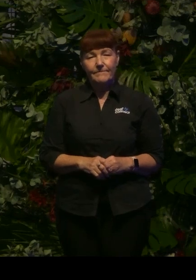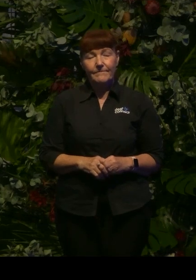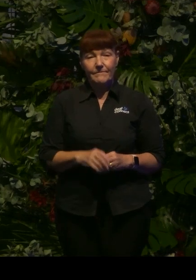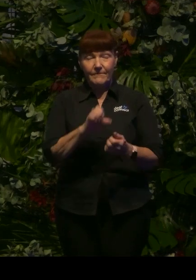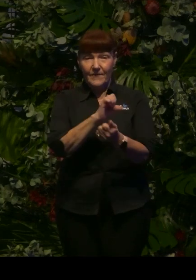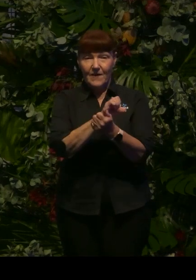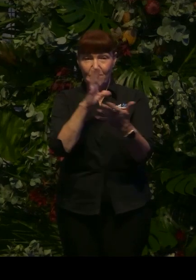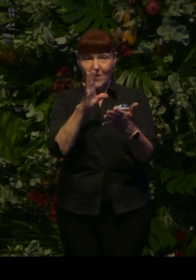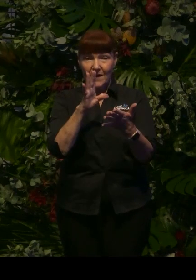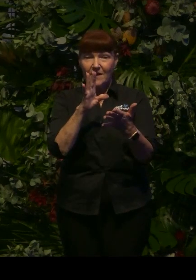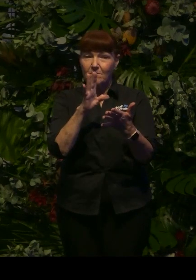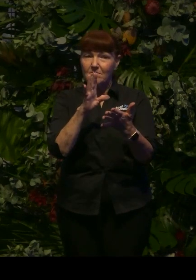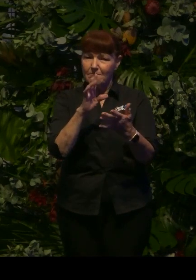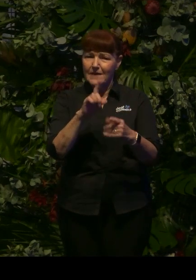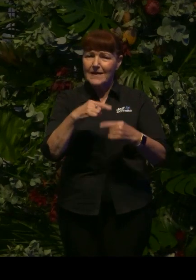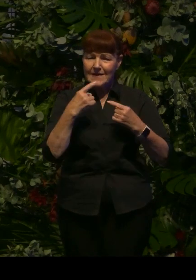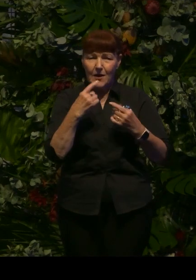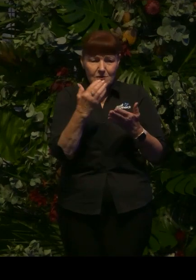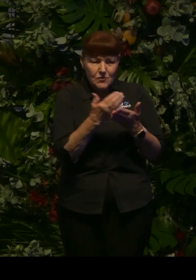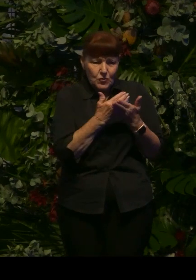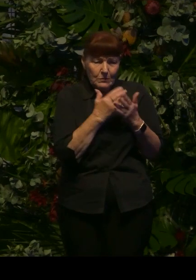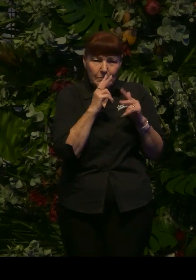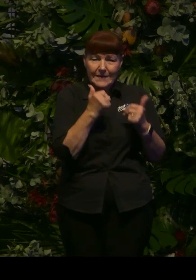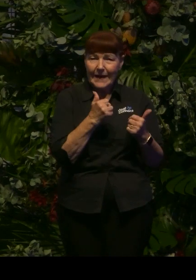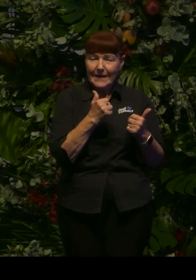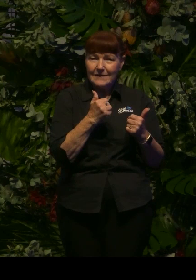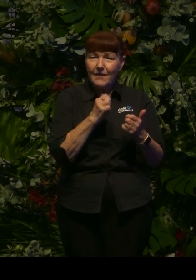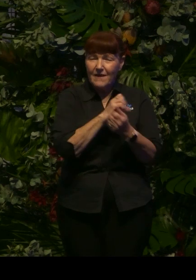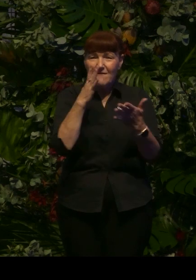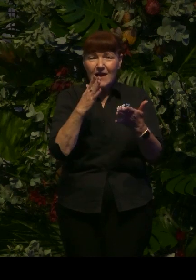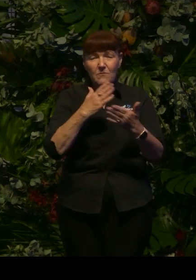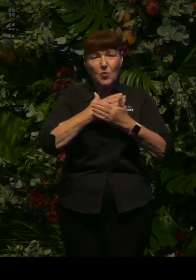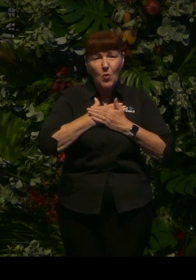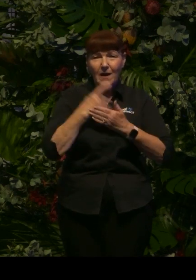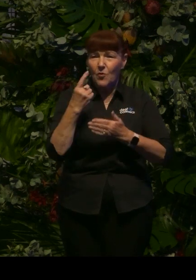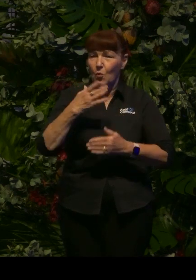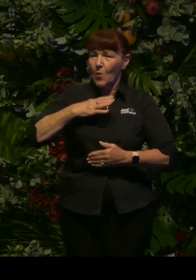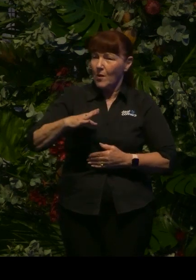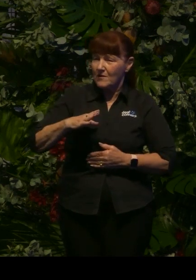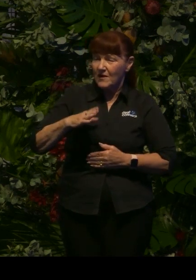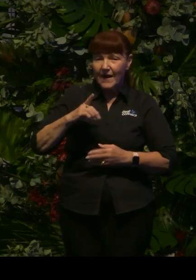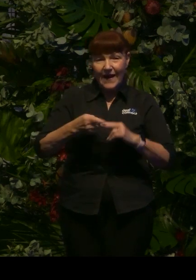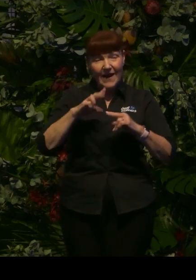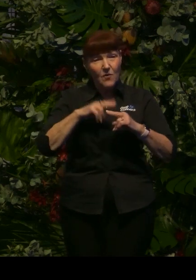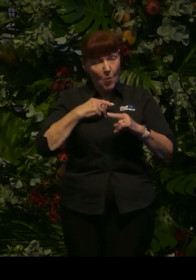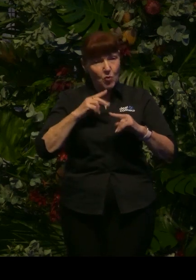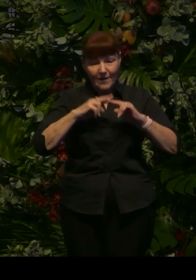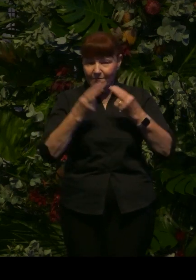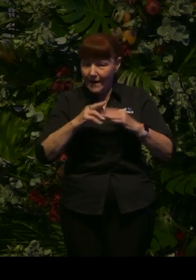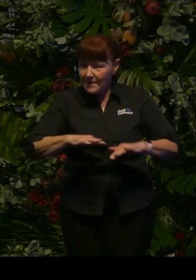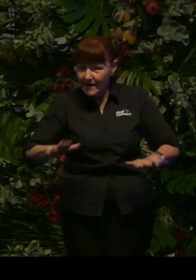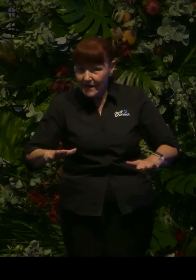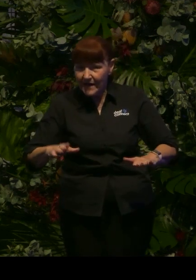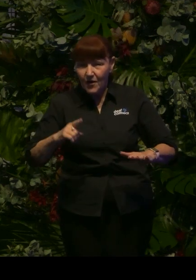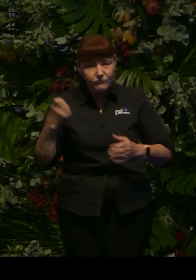Freedom is ours to protect. The freedom to love who we are, who we want, to decide if and when we want to grow our families, the freedom to learn our